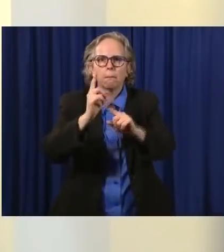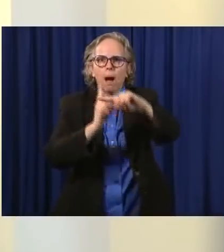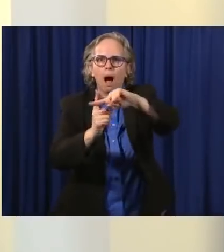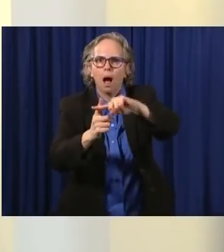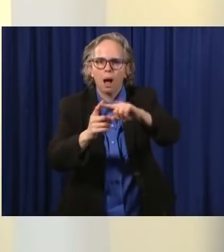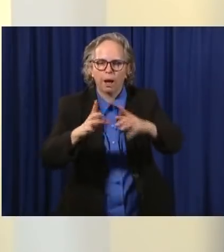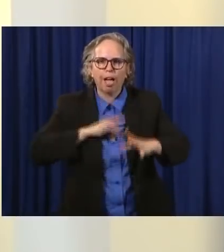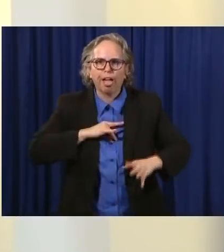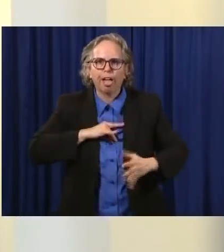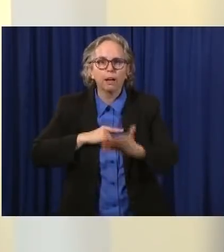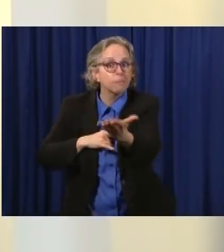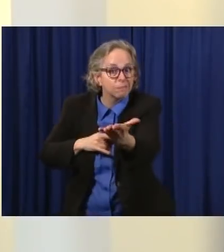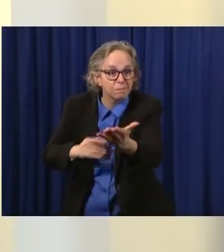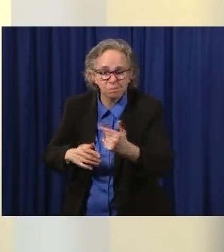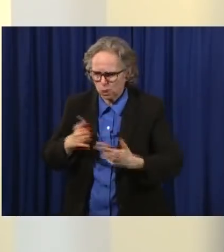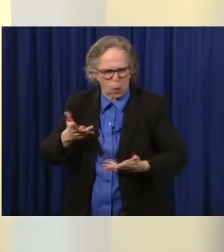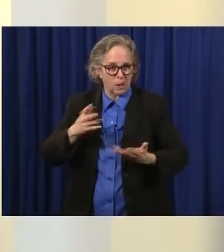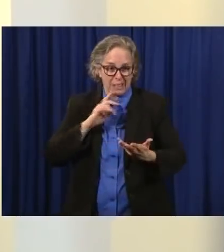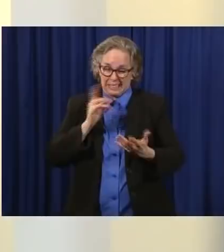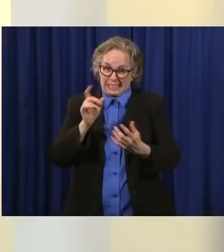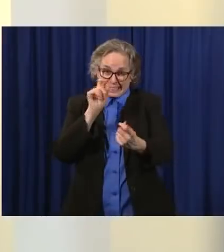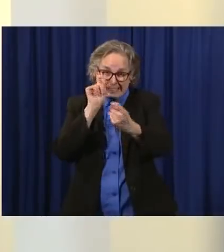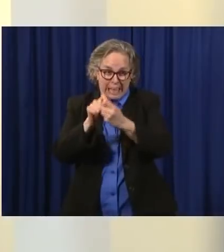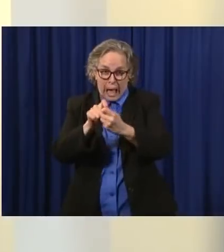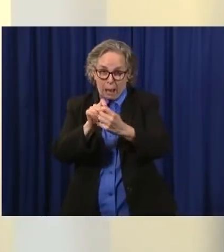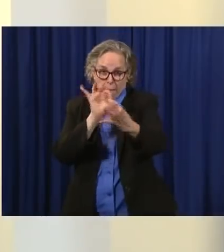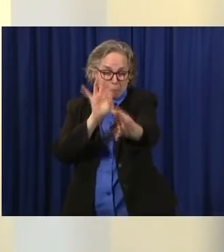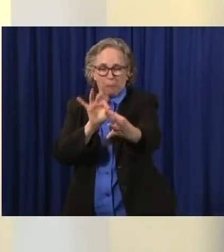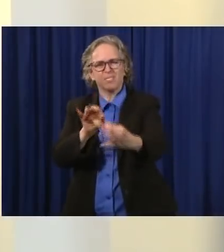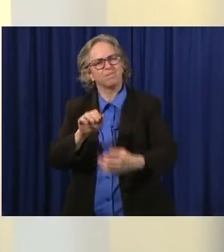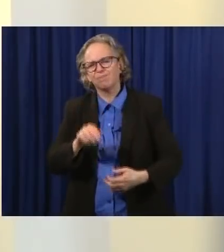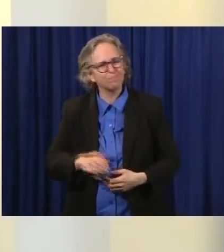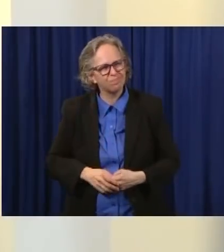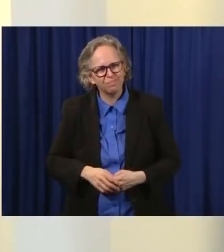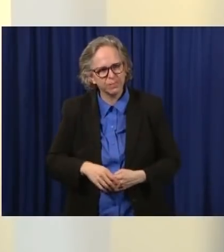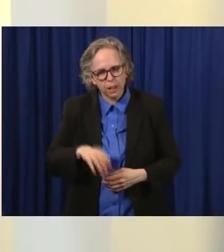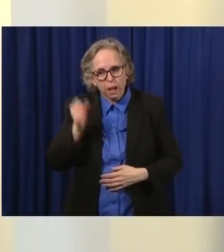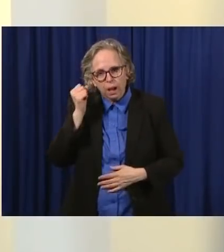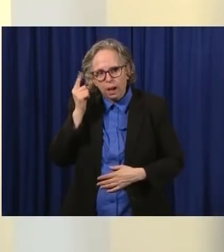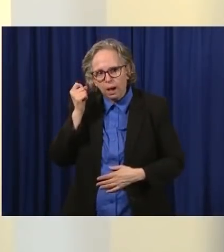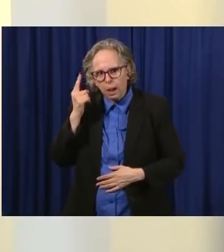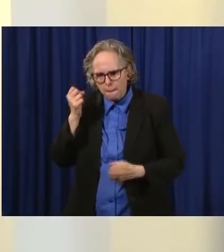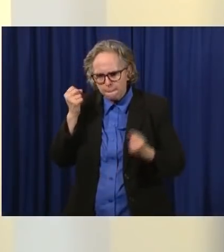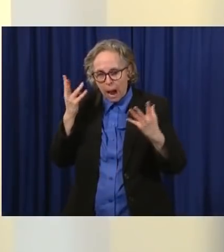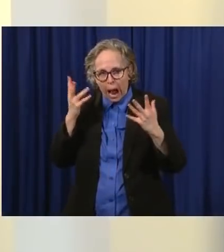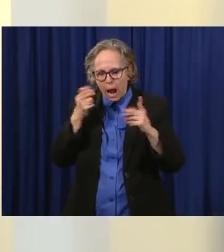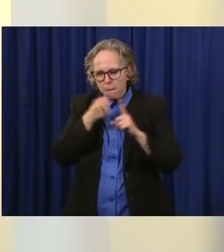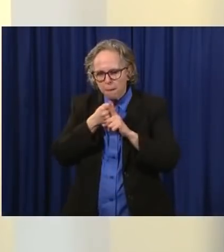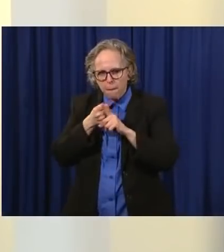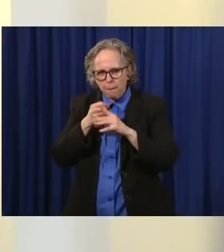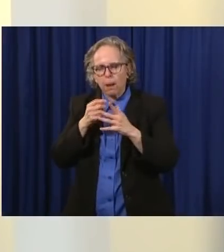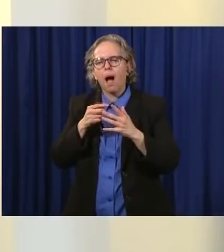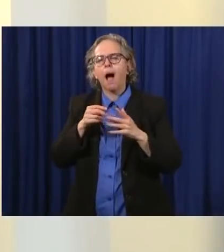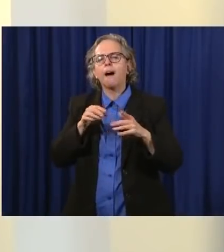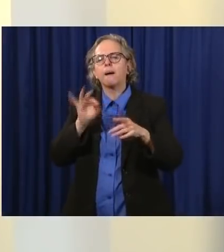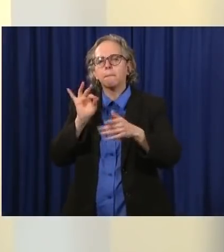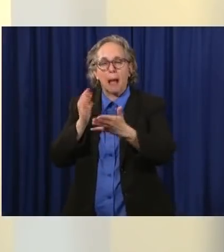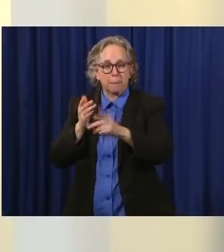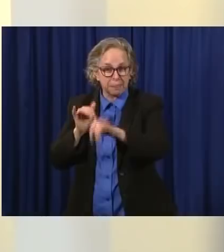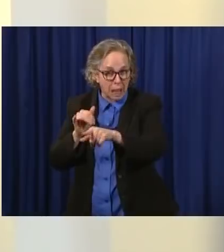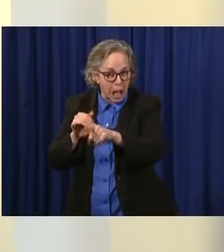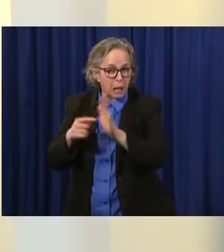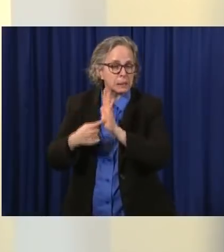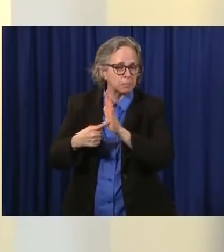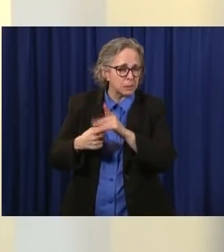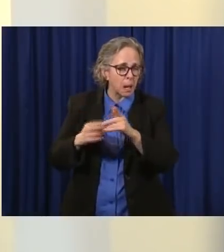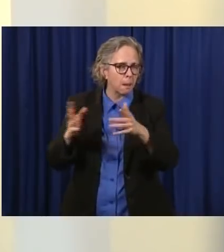start to see a bunch of them, you start to say, it does look like some people with their symptoms and with this testing that they had it in